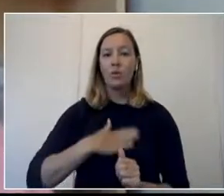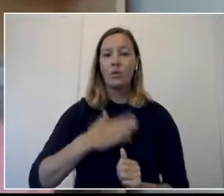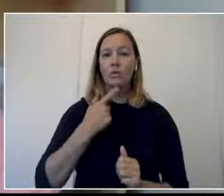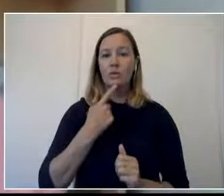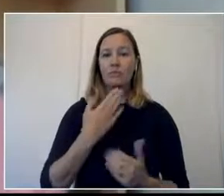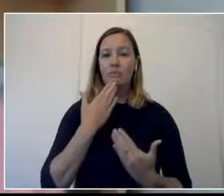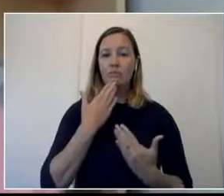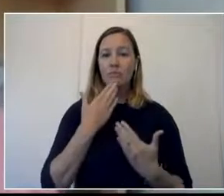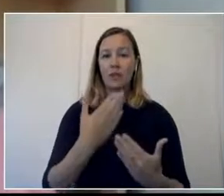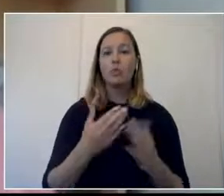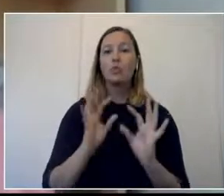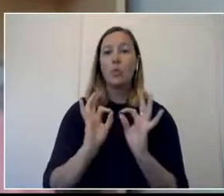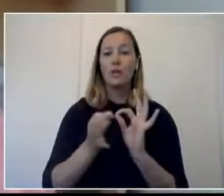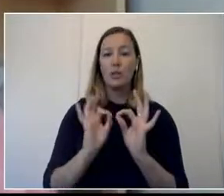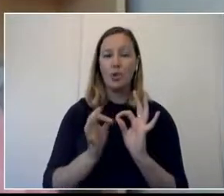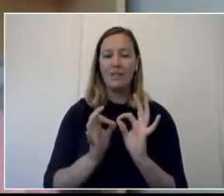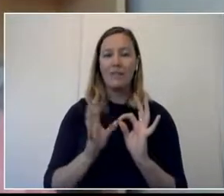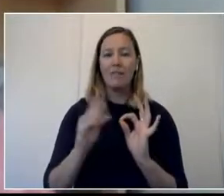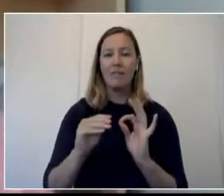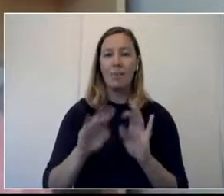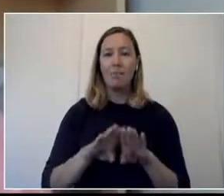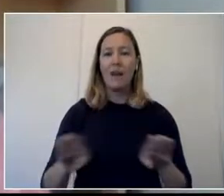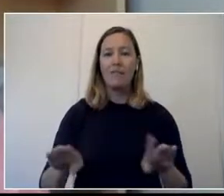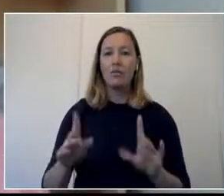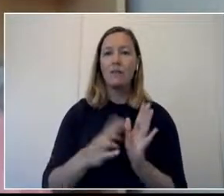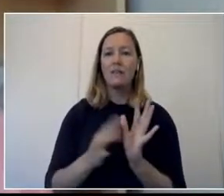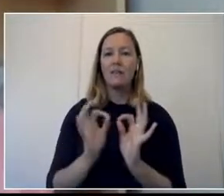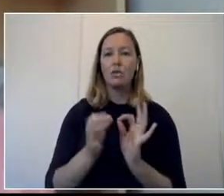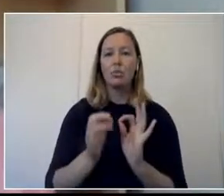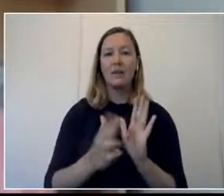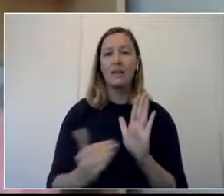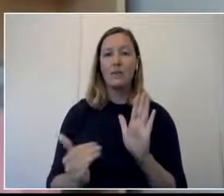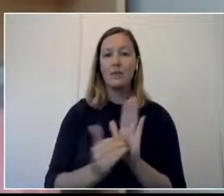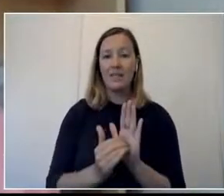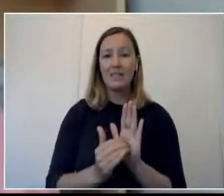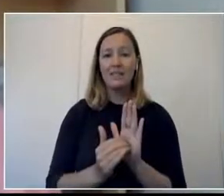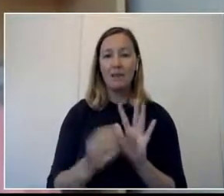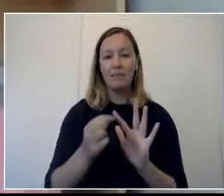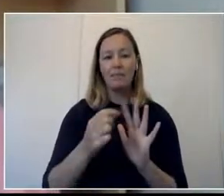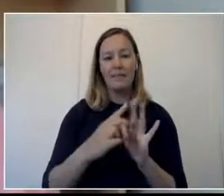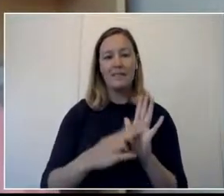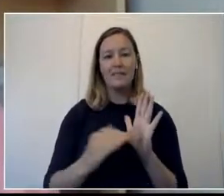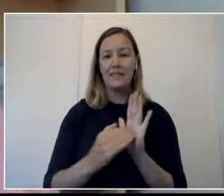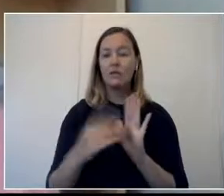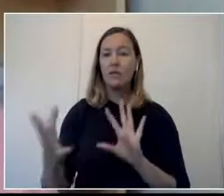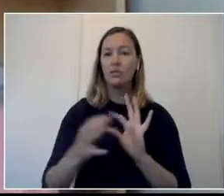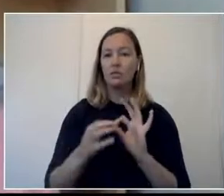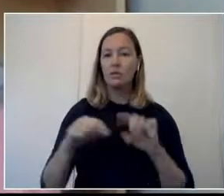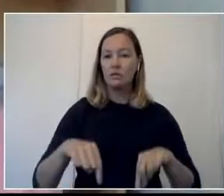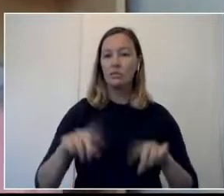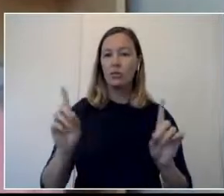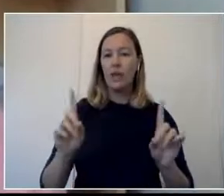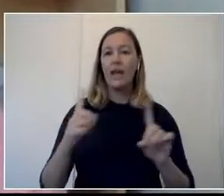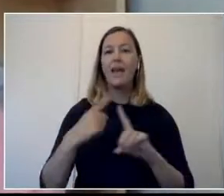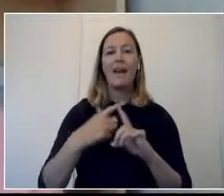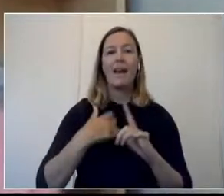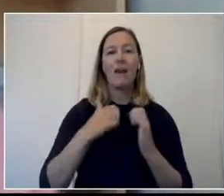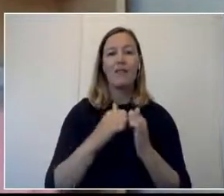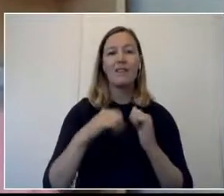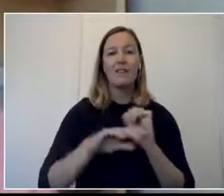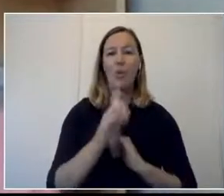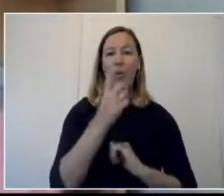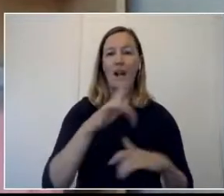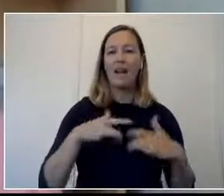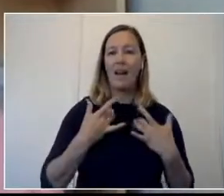to our interpreters from Platform Interpreting New Zealand who are joining us this morning, as well as our friends from Auckland Live who are making us